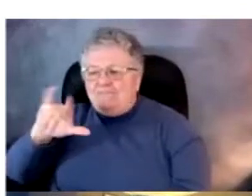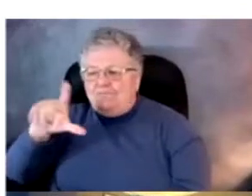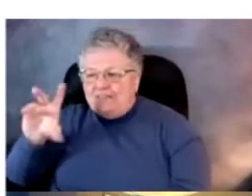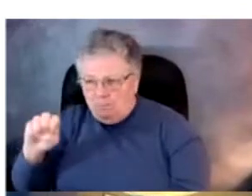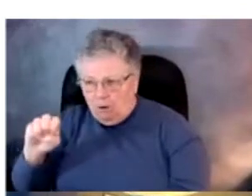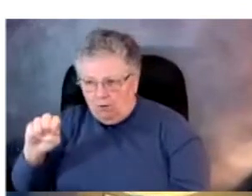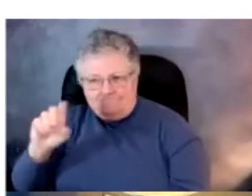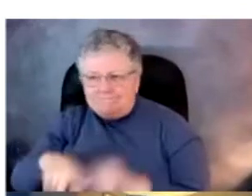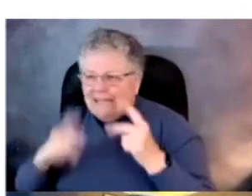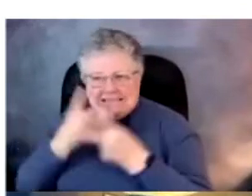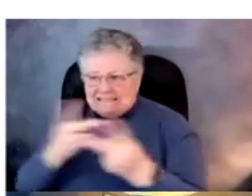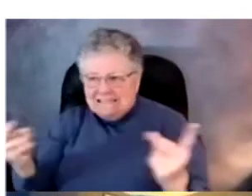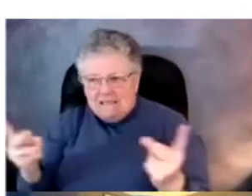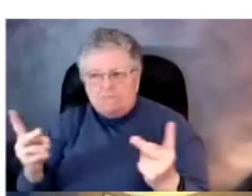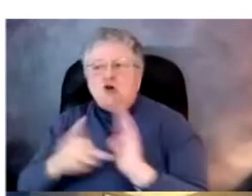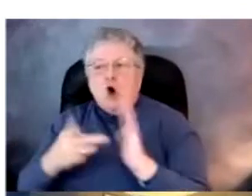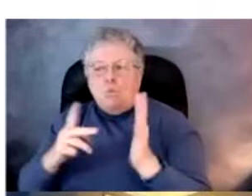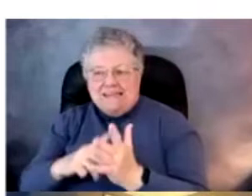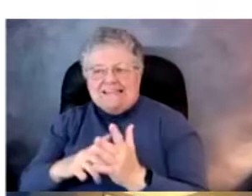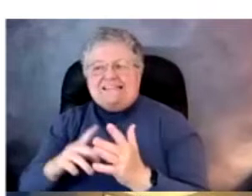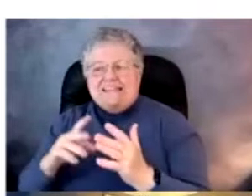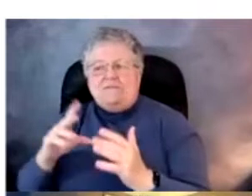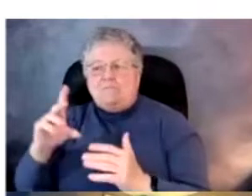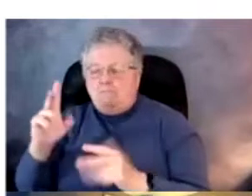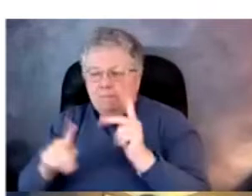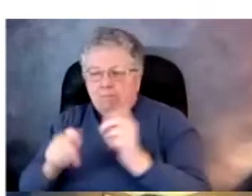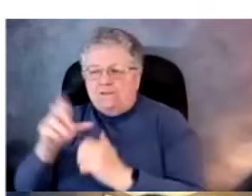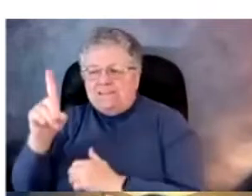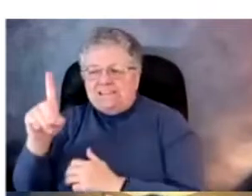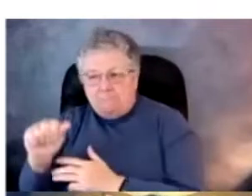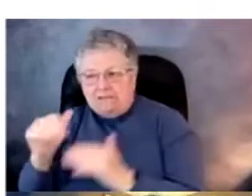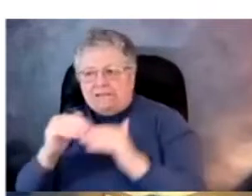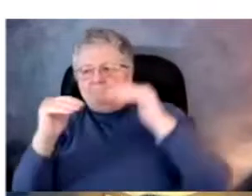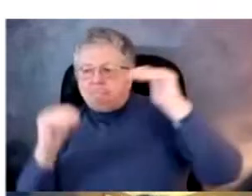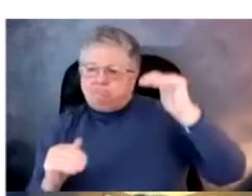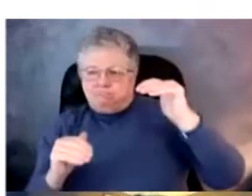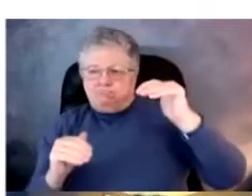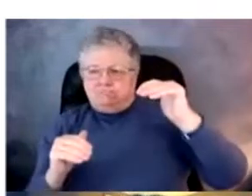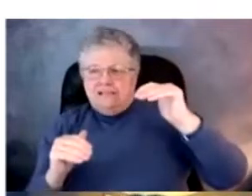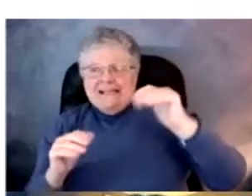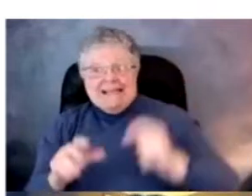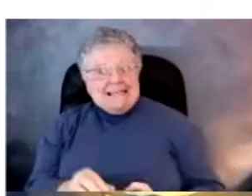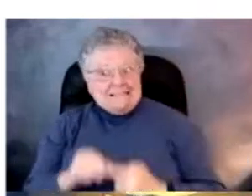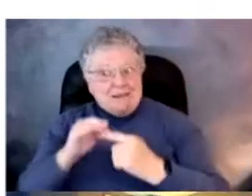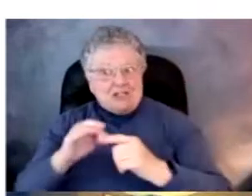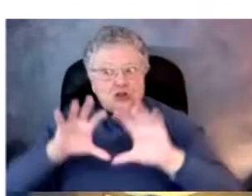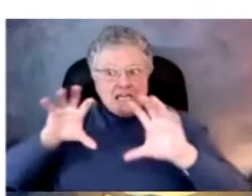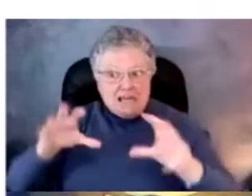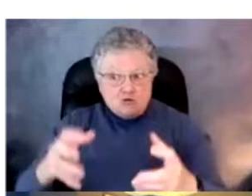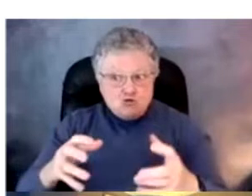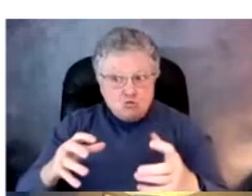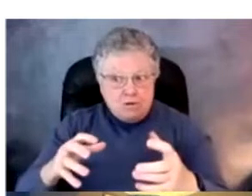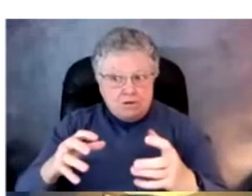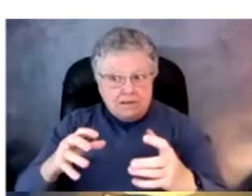in a disability data inequity. And this is particularly true in congregate settings where data